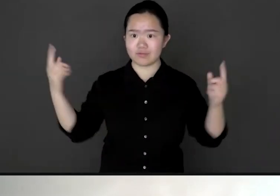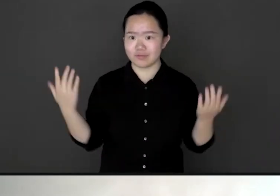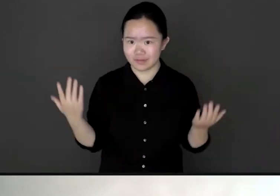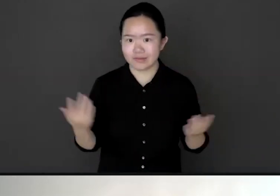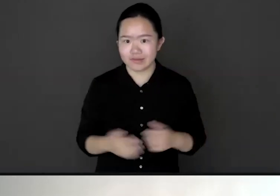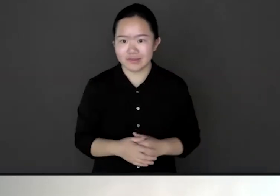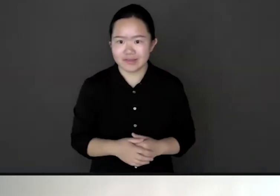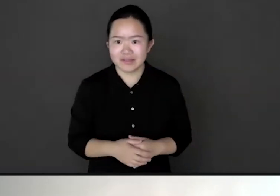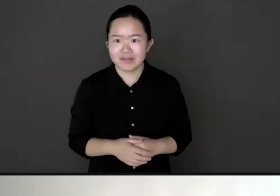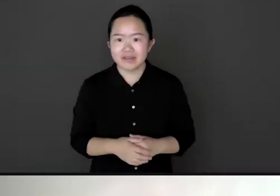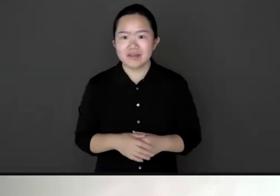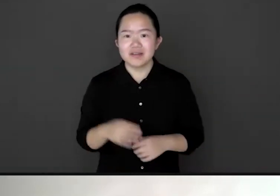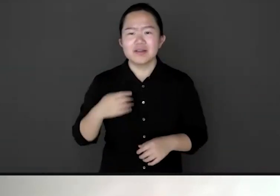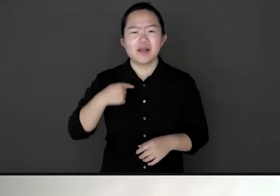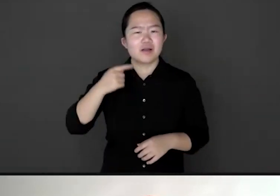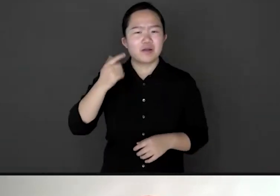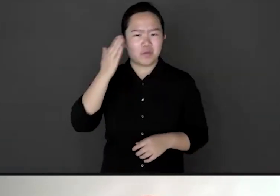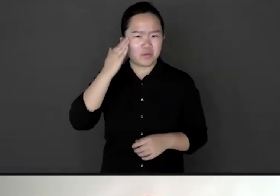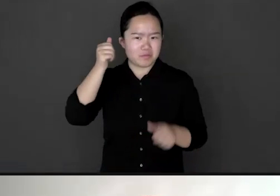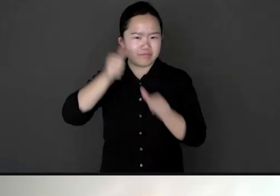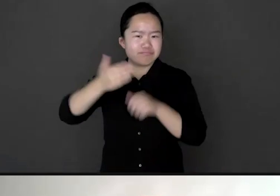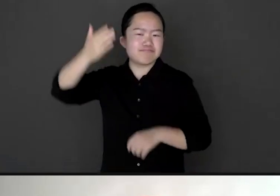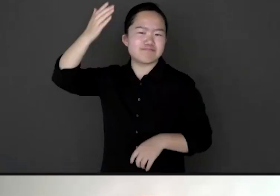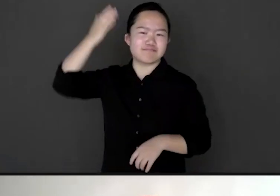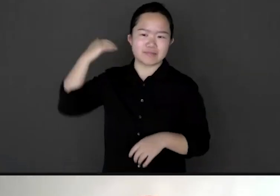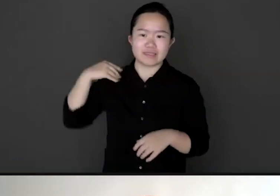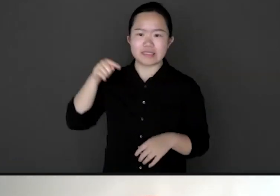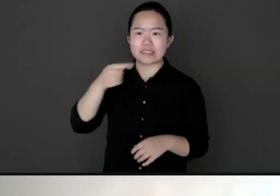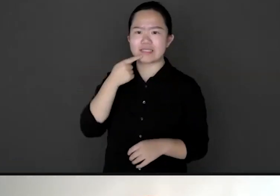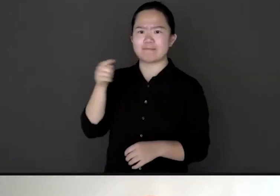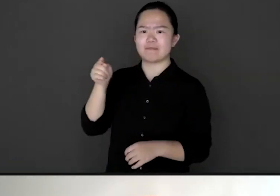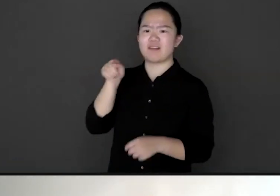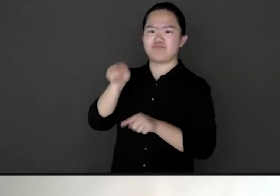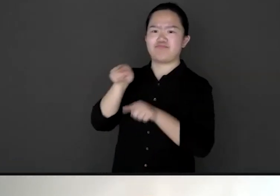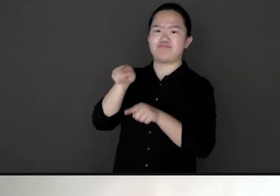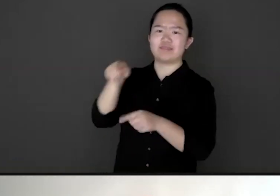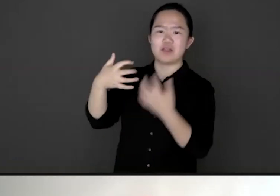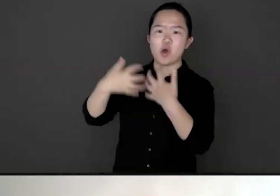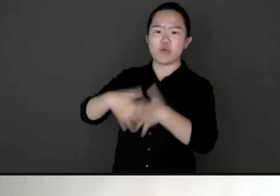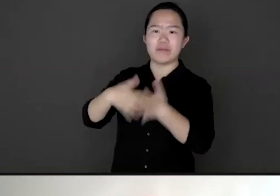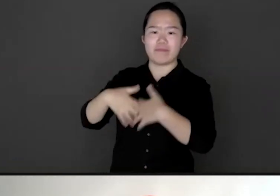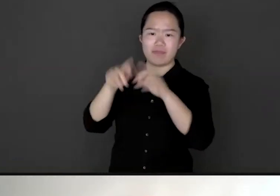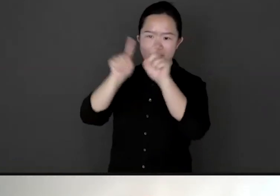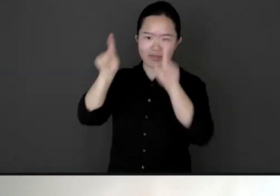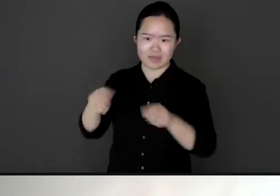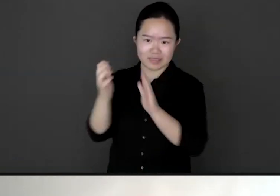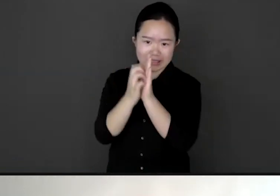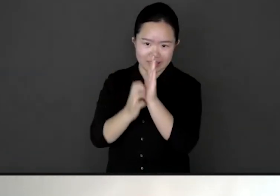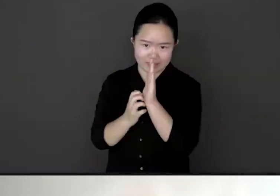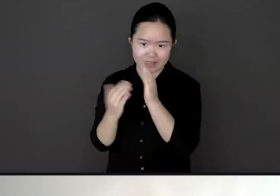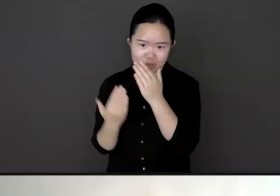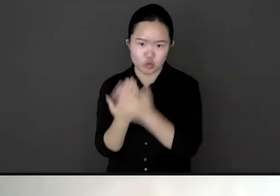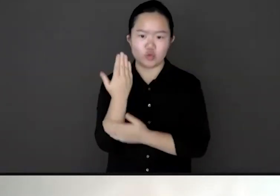of dial up or dial down the amount of verbosity around automated alt text within these